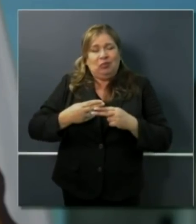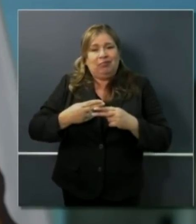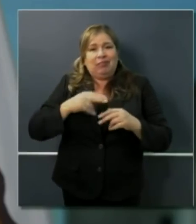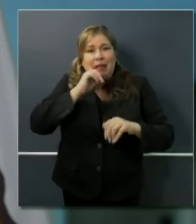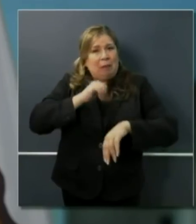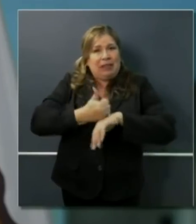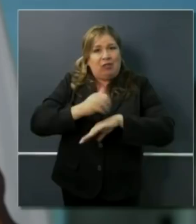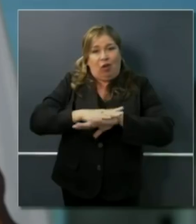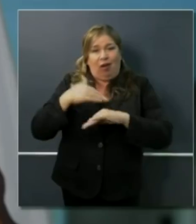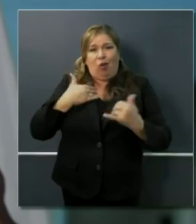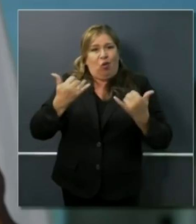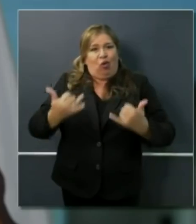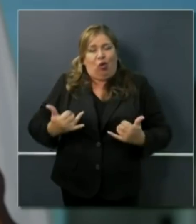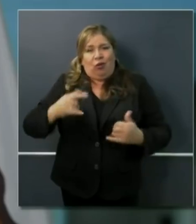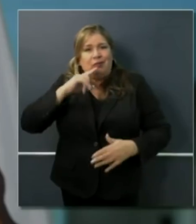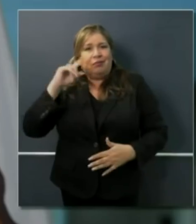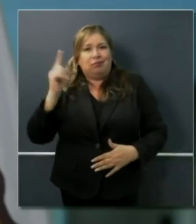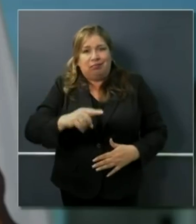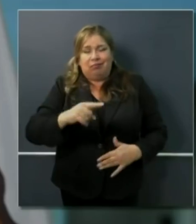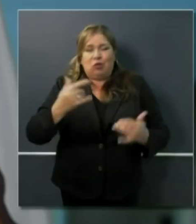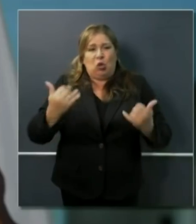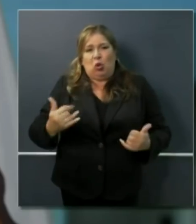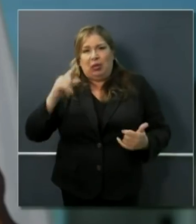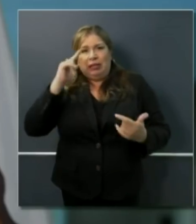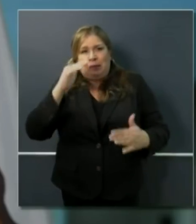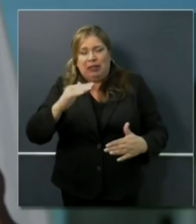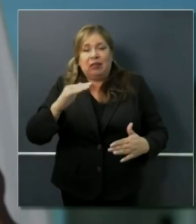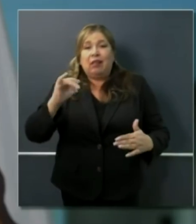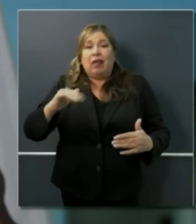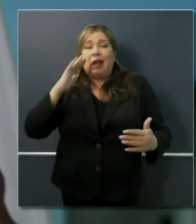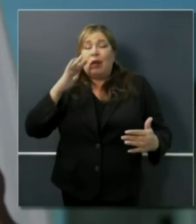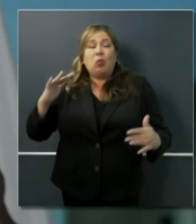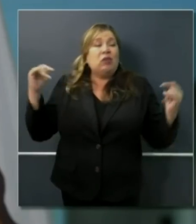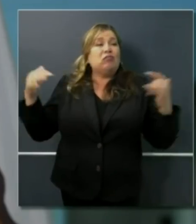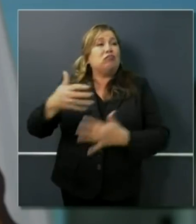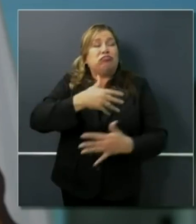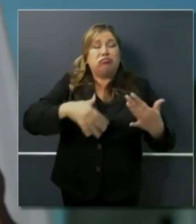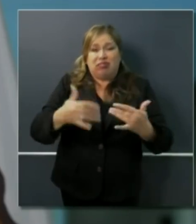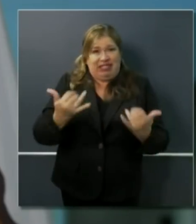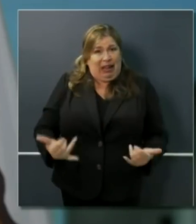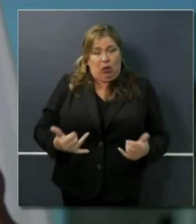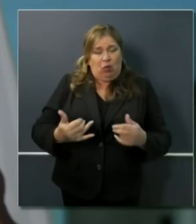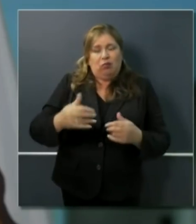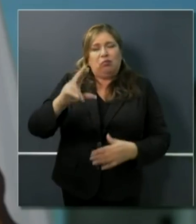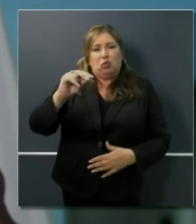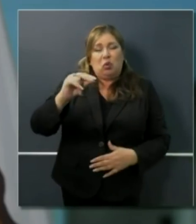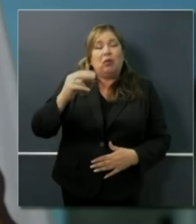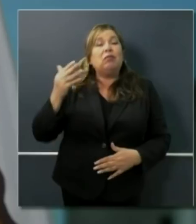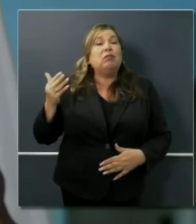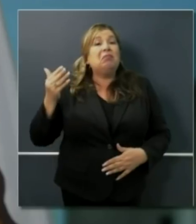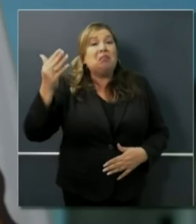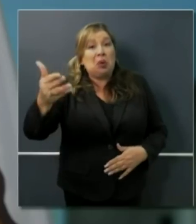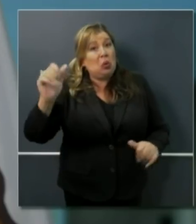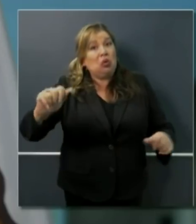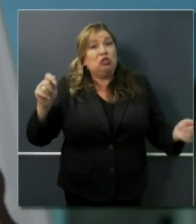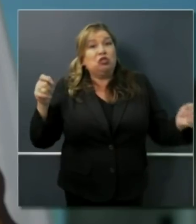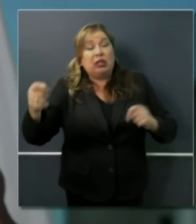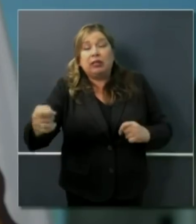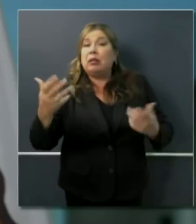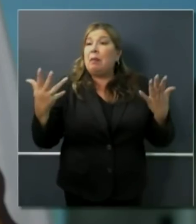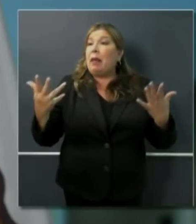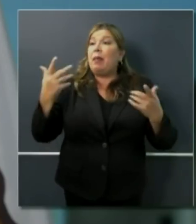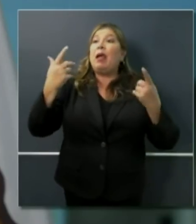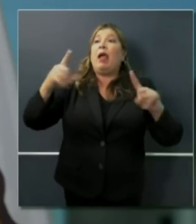current guidelines and current expectations. Things can change radically. And we, of course, can have therapeutics